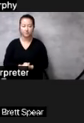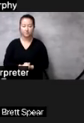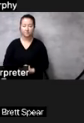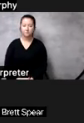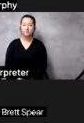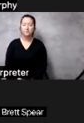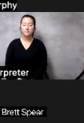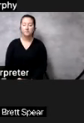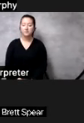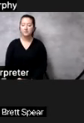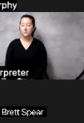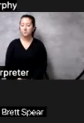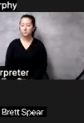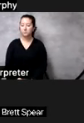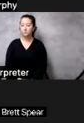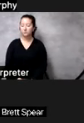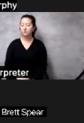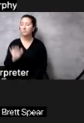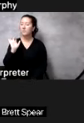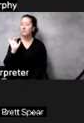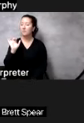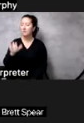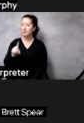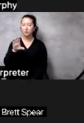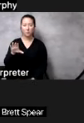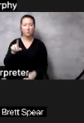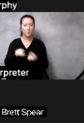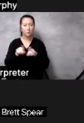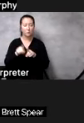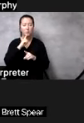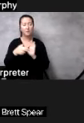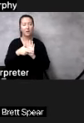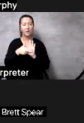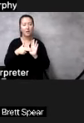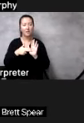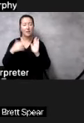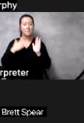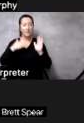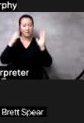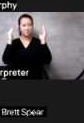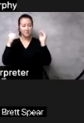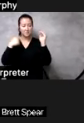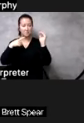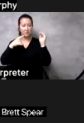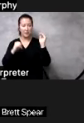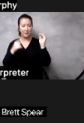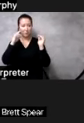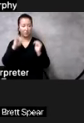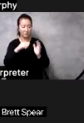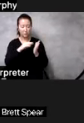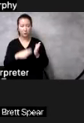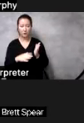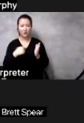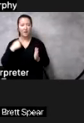In this document, we also really highlight, what are the expectations that I have as a PI of the students? And I think this is